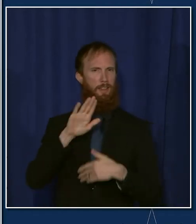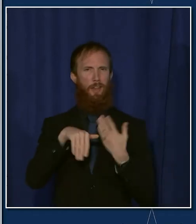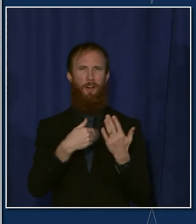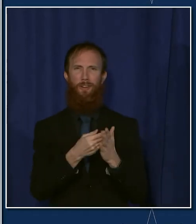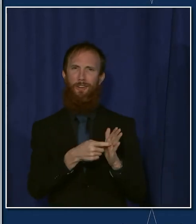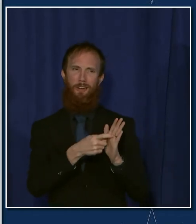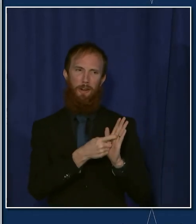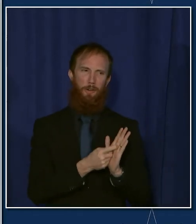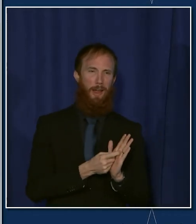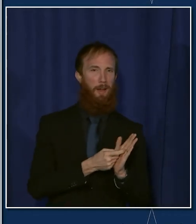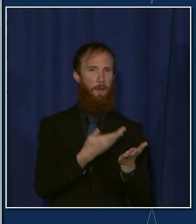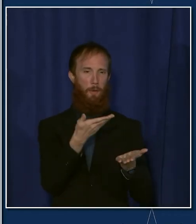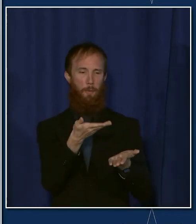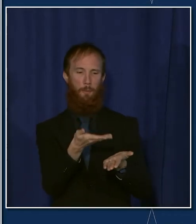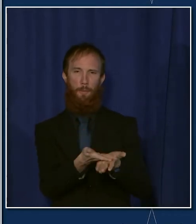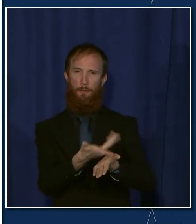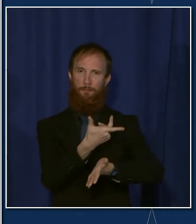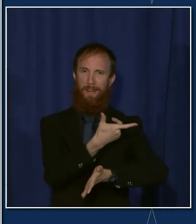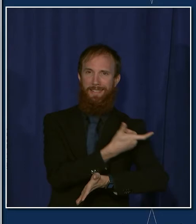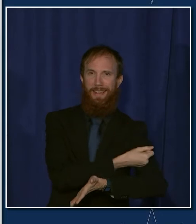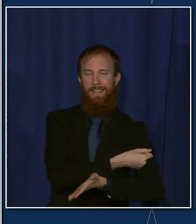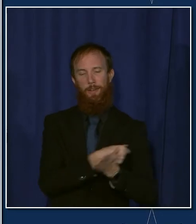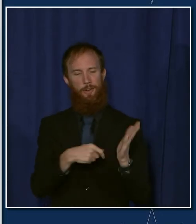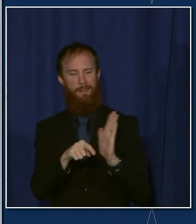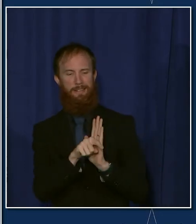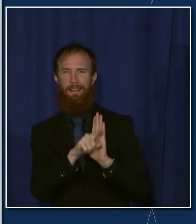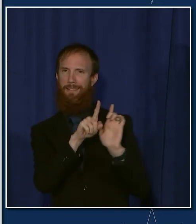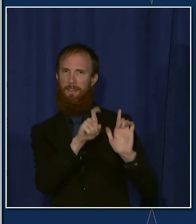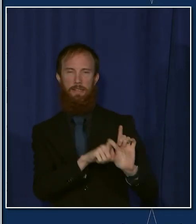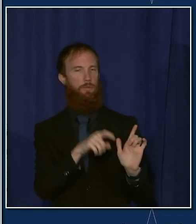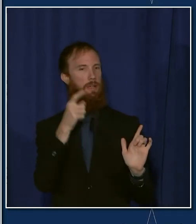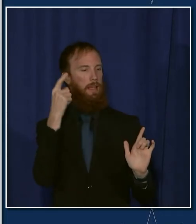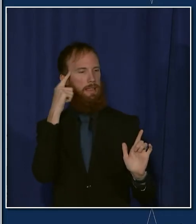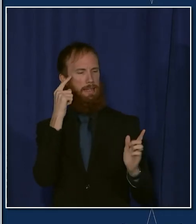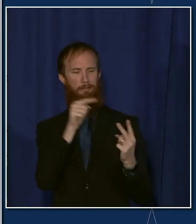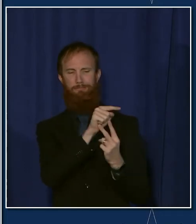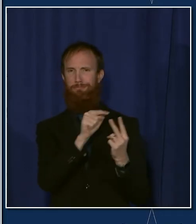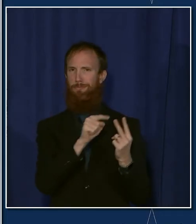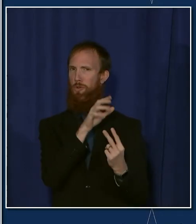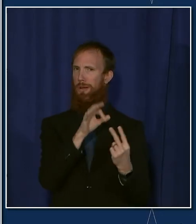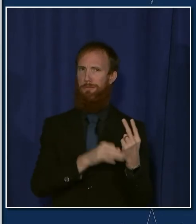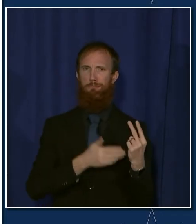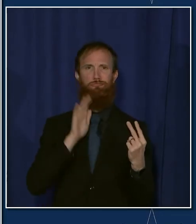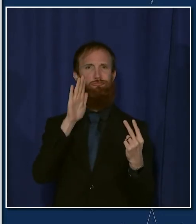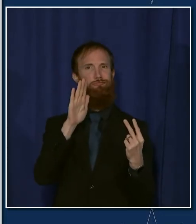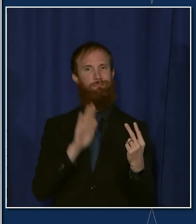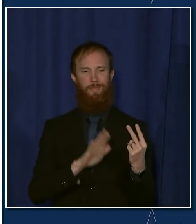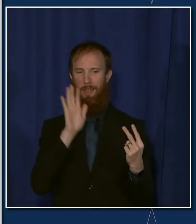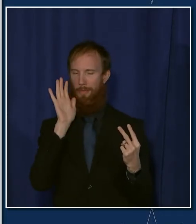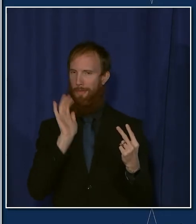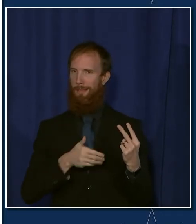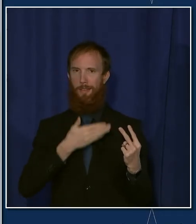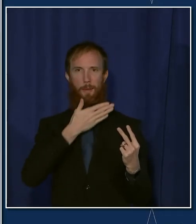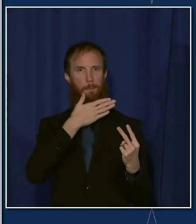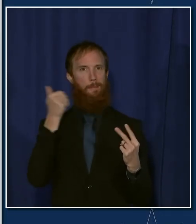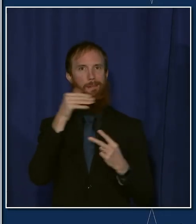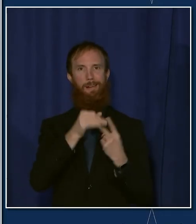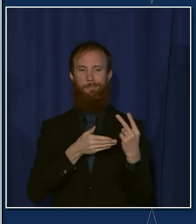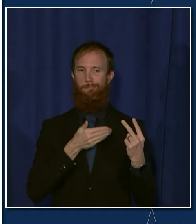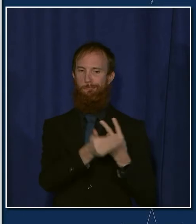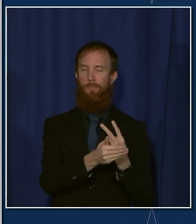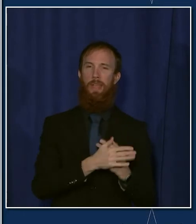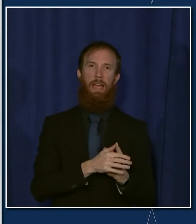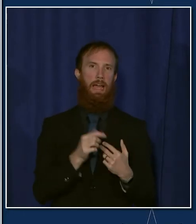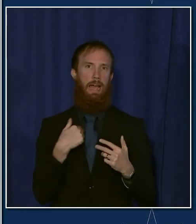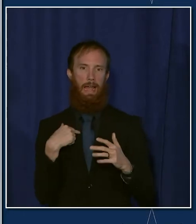negative test recently. We think that is the way to go. want to do everything we possibly can to